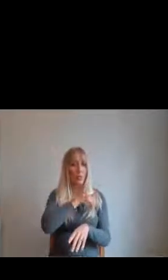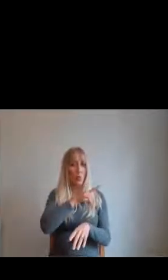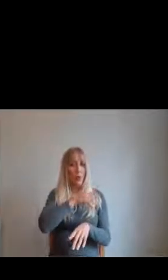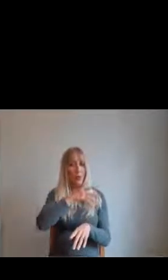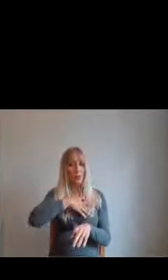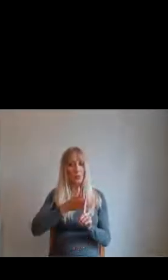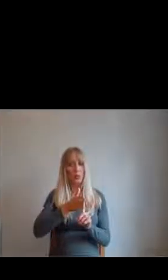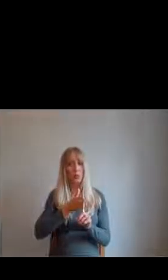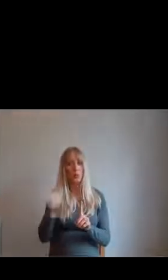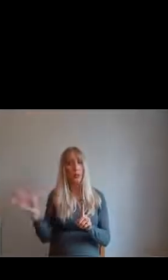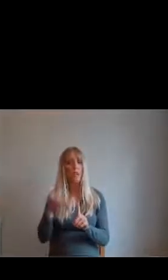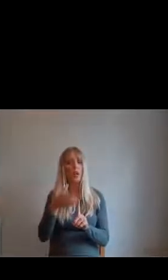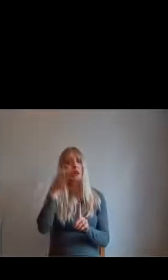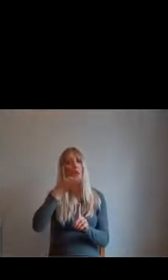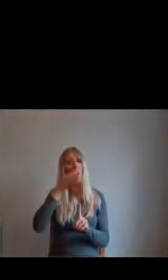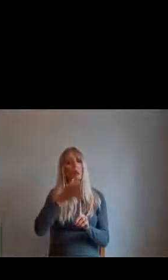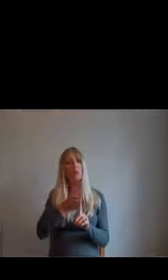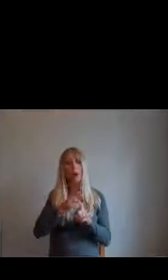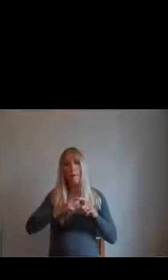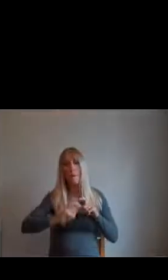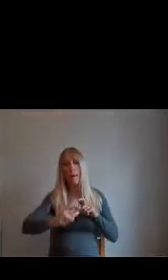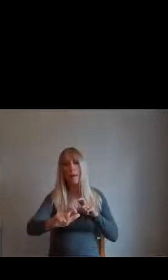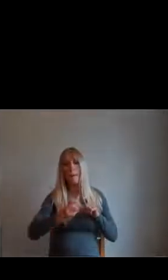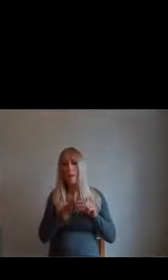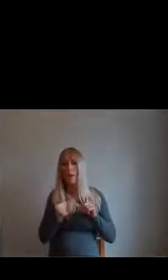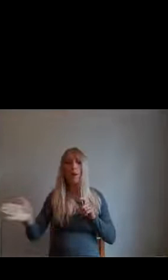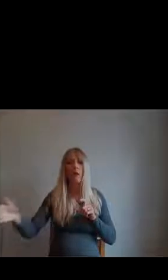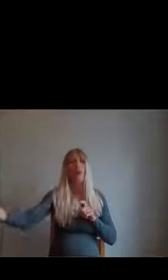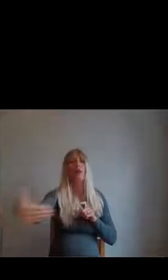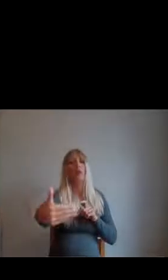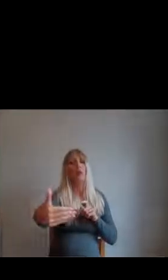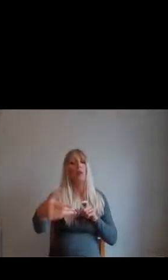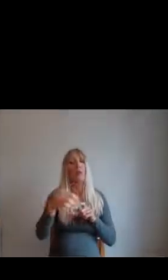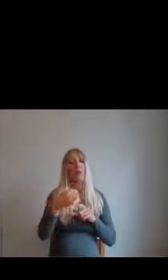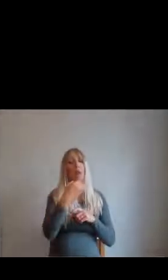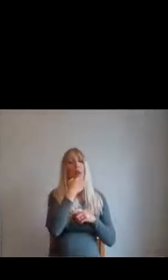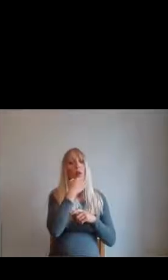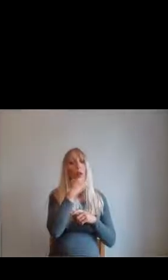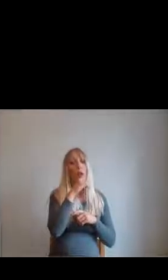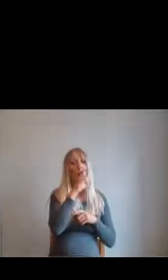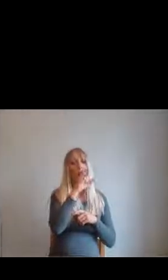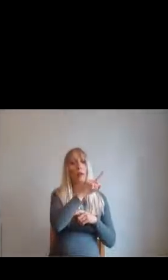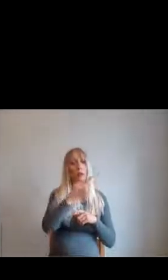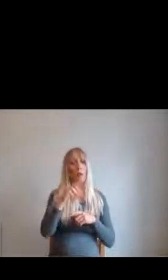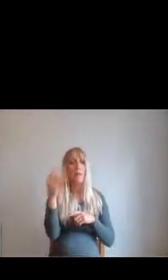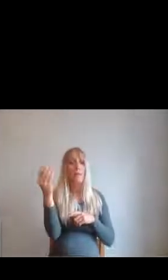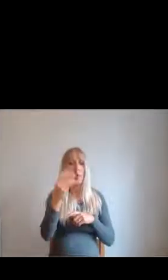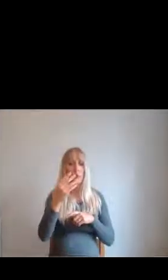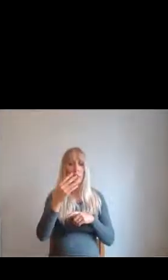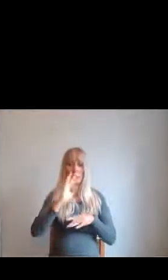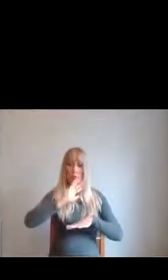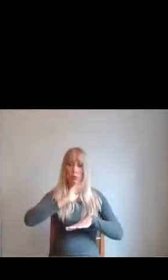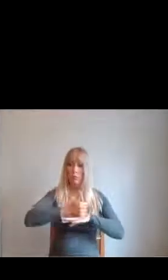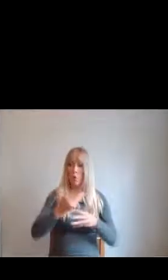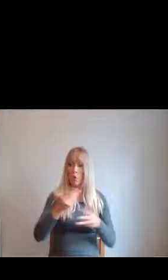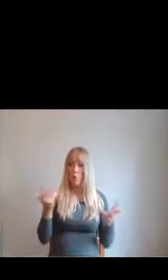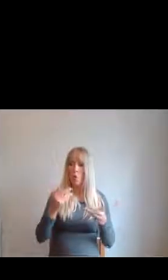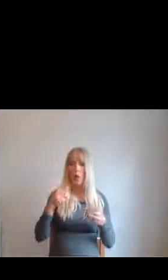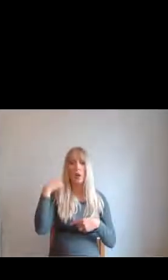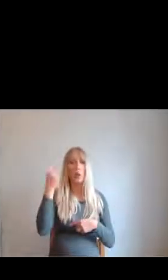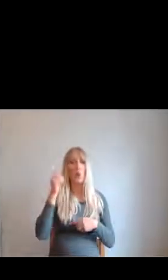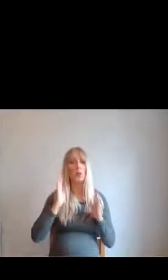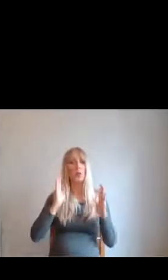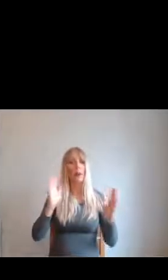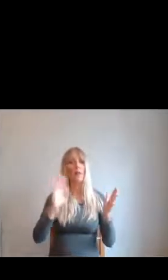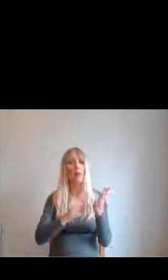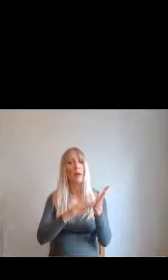diversion. And finally, points 12 through to 14 show the location of noise barriers from the Mardyke area to the Lower